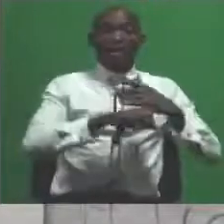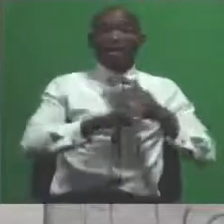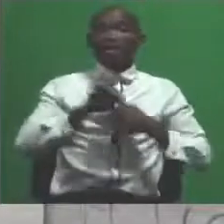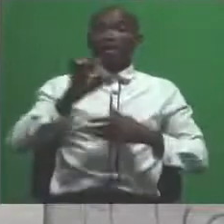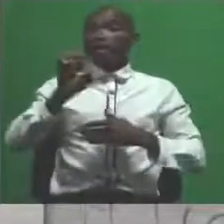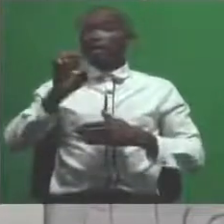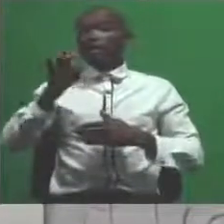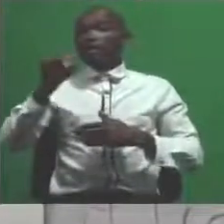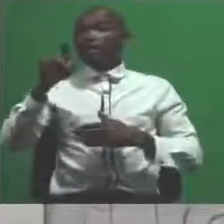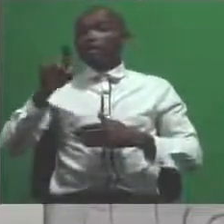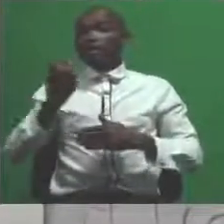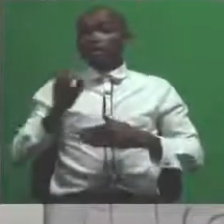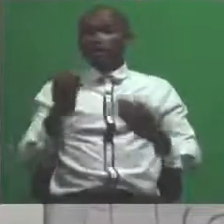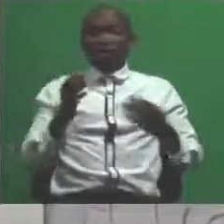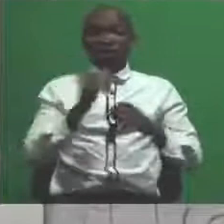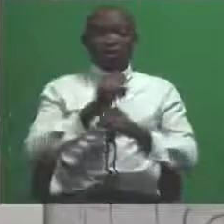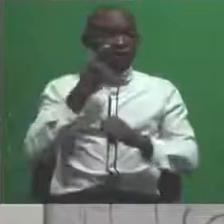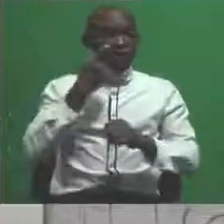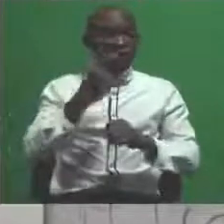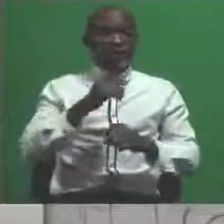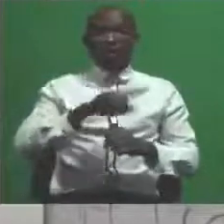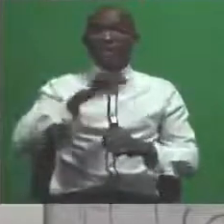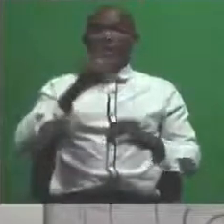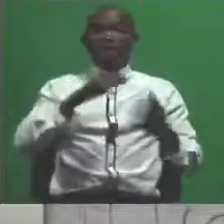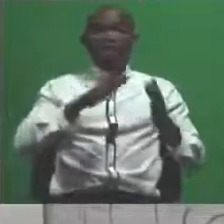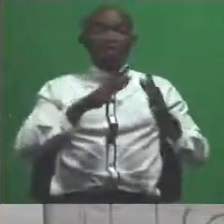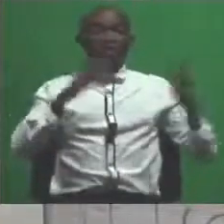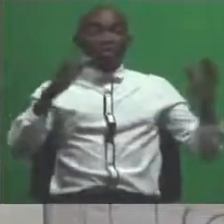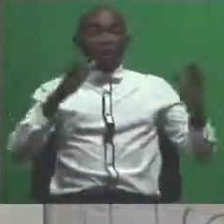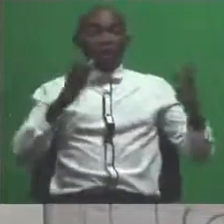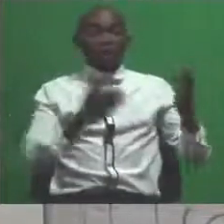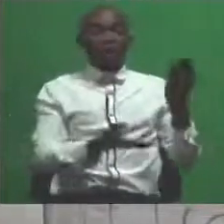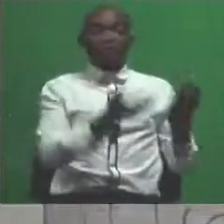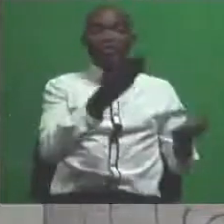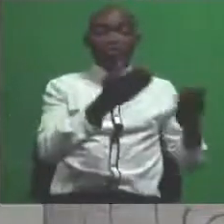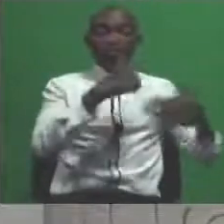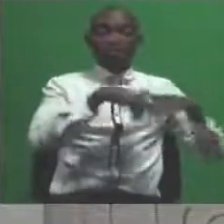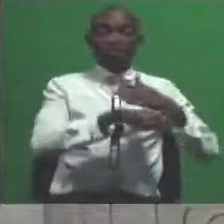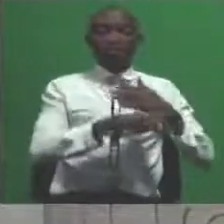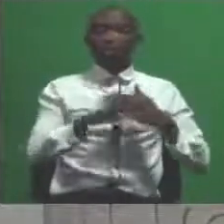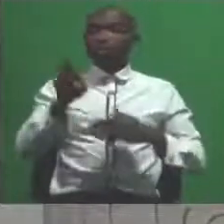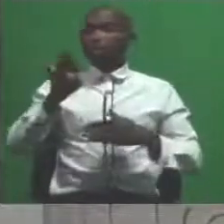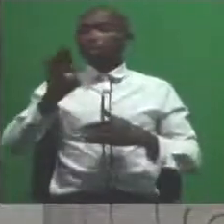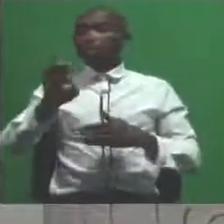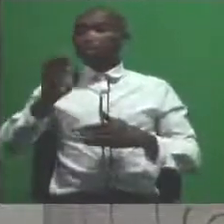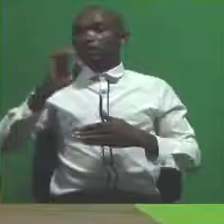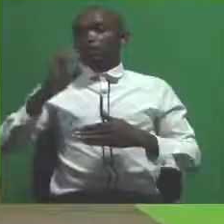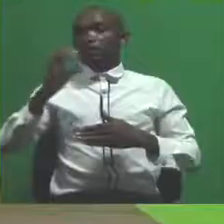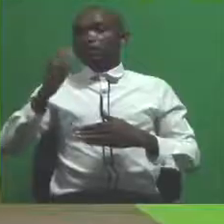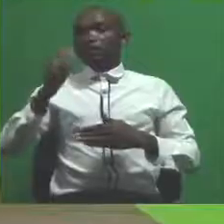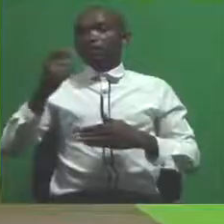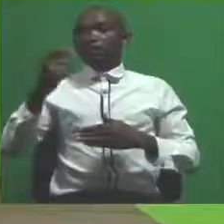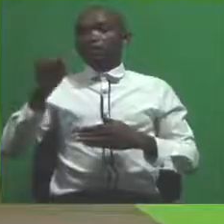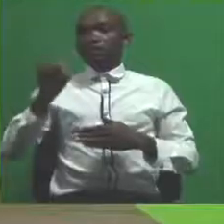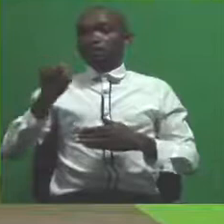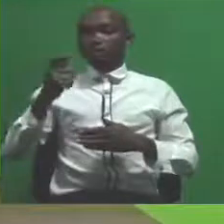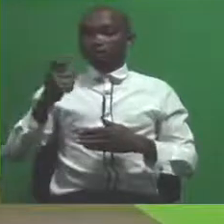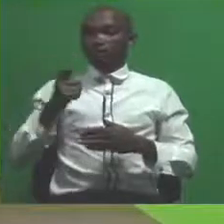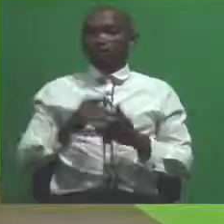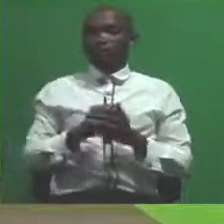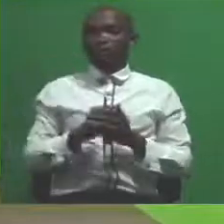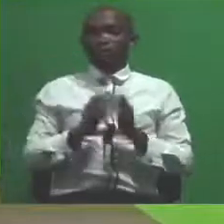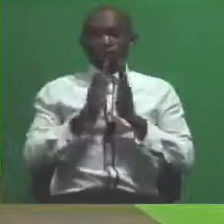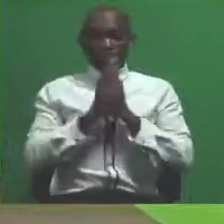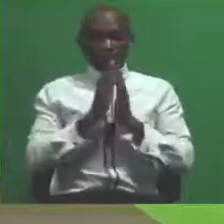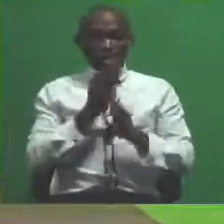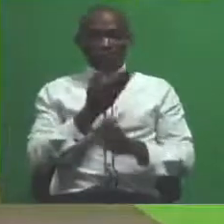compared to the reactants. Then, okay, thank you very much for listening,